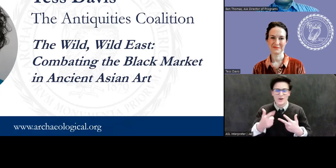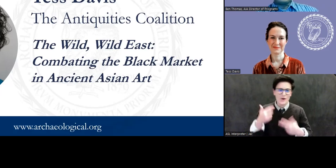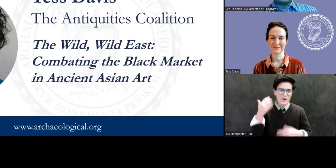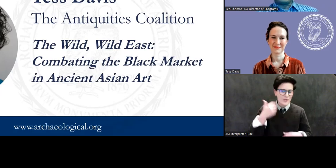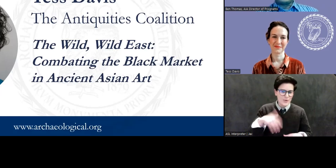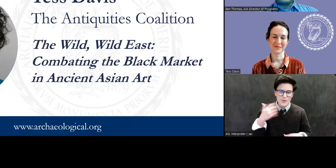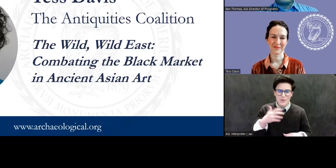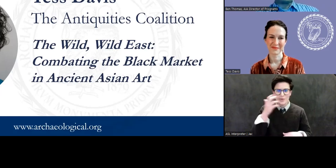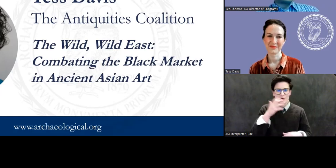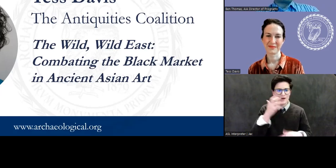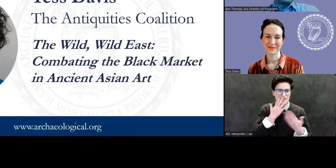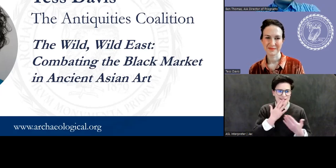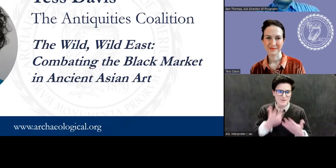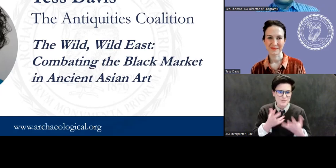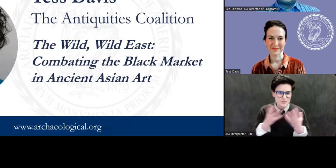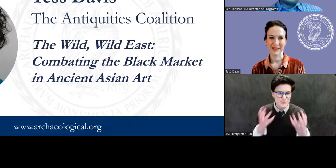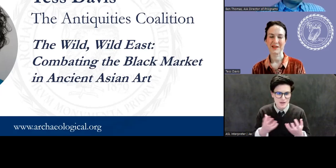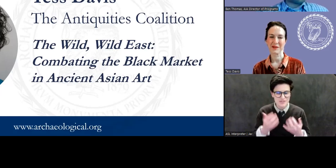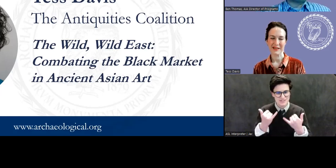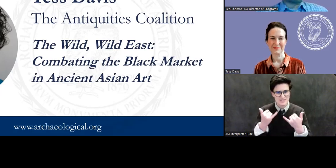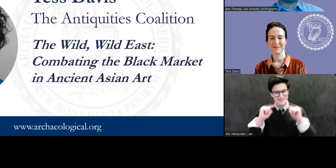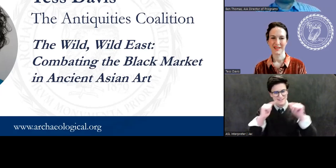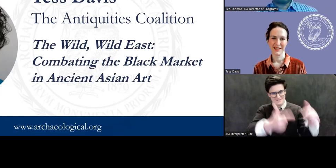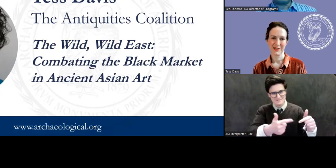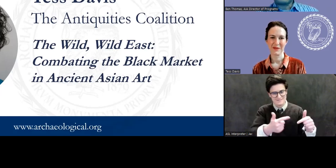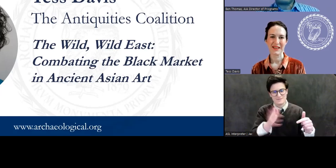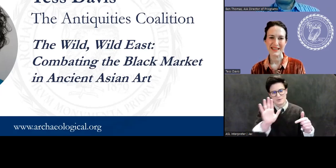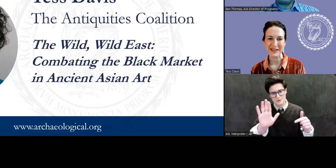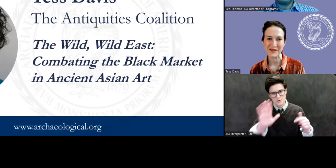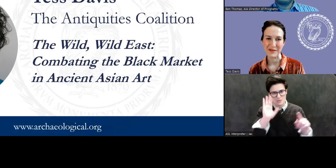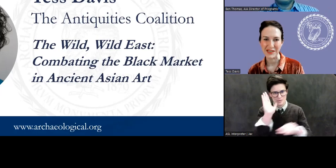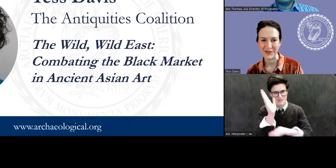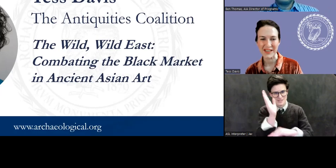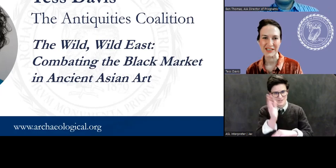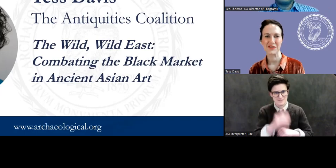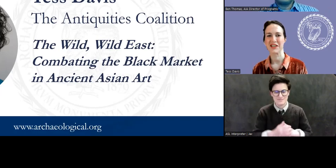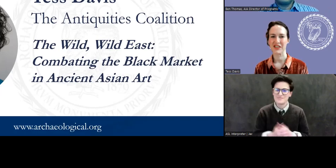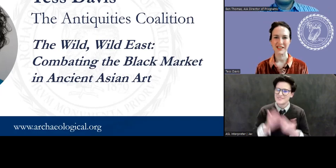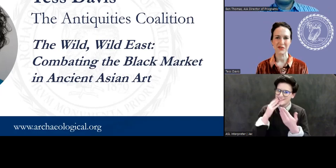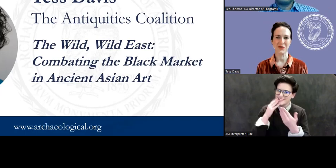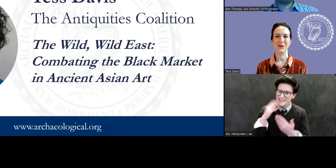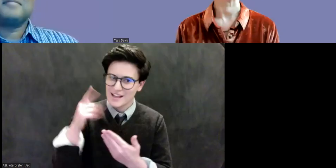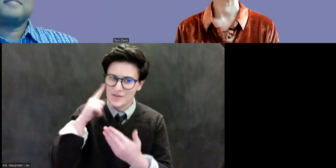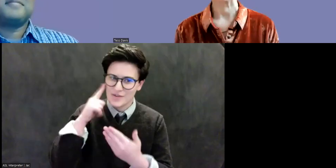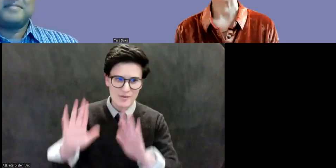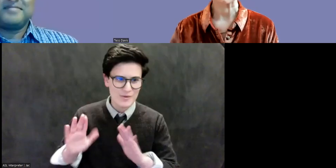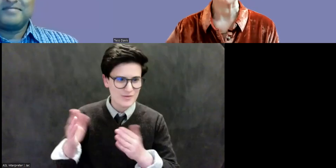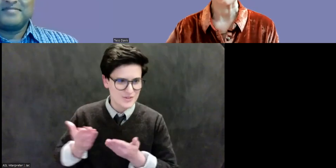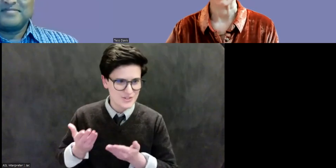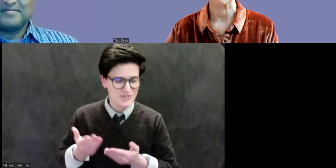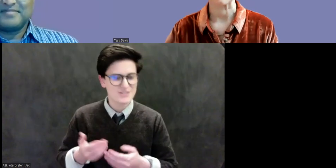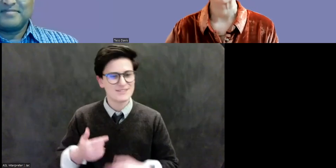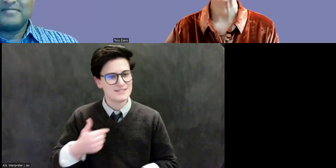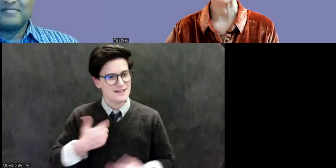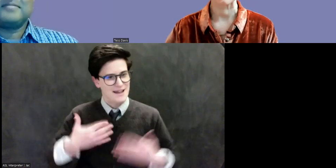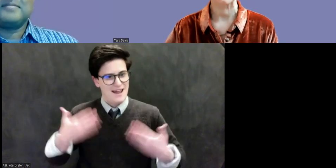Tess, I'm going to turn it over to you. I'm going to stop sharing my screen. I'll share your presentation. Well, thank you so much for the introduction. It's truly a pleasure to be